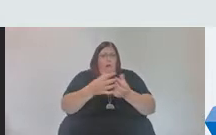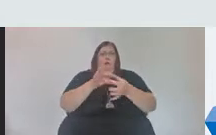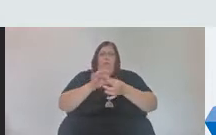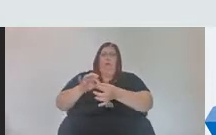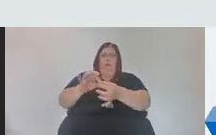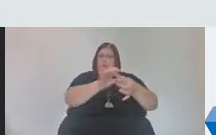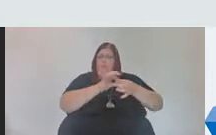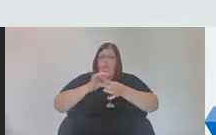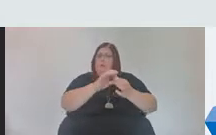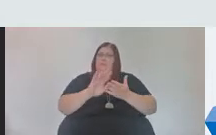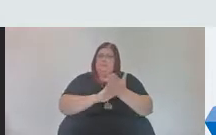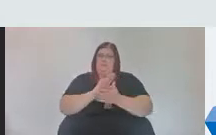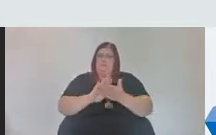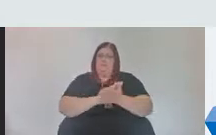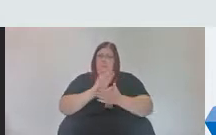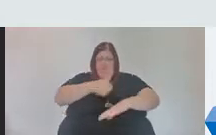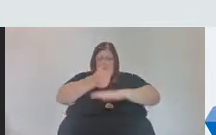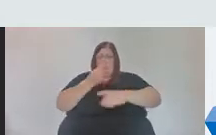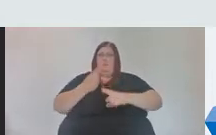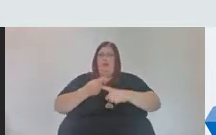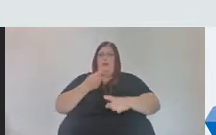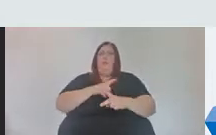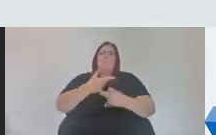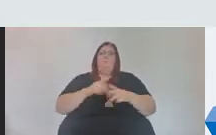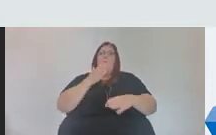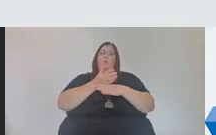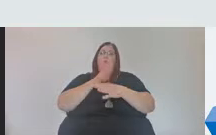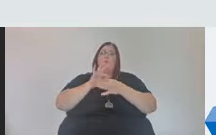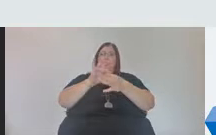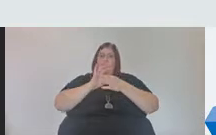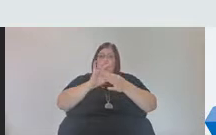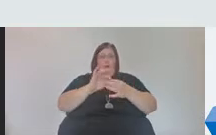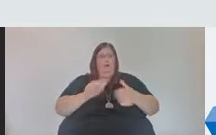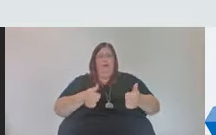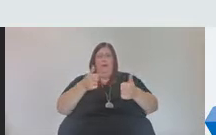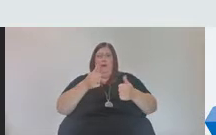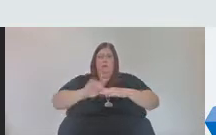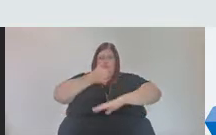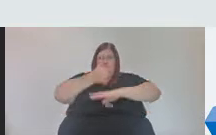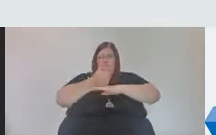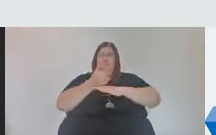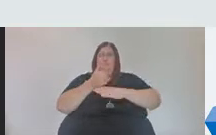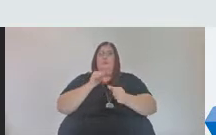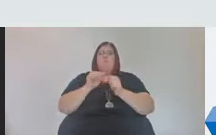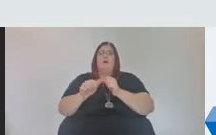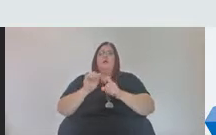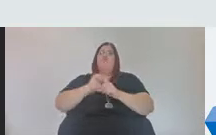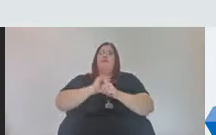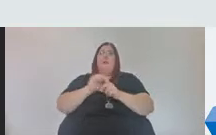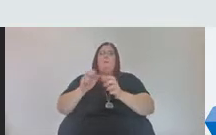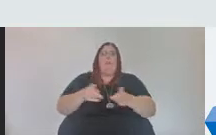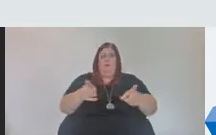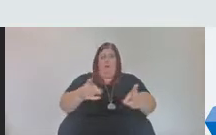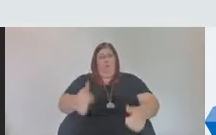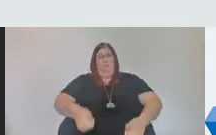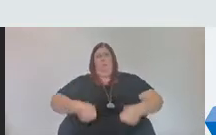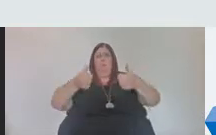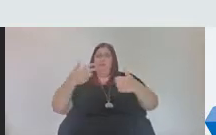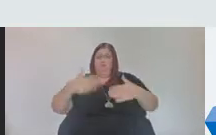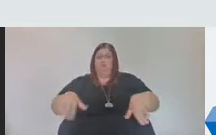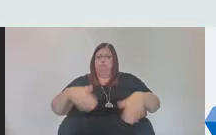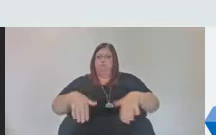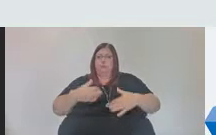traction we can get while we all sit together and join up existing services and understand how they can work better together. And we saw some